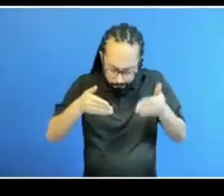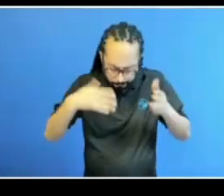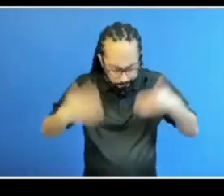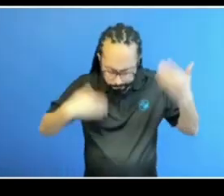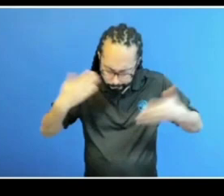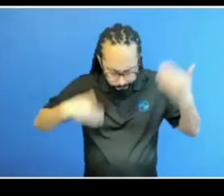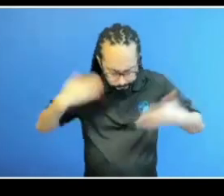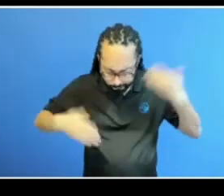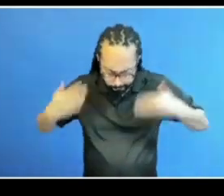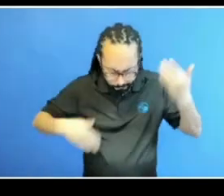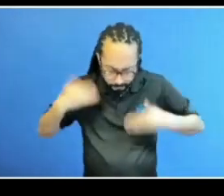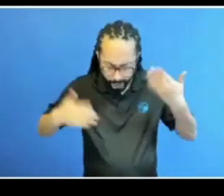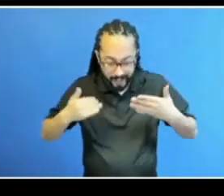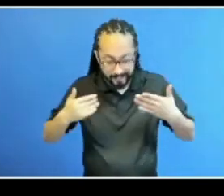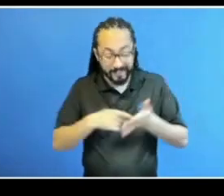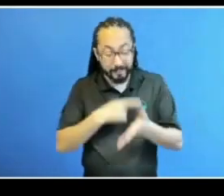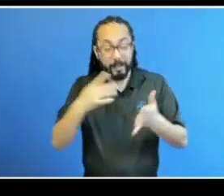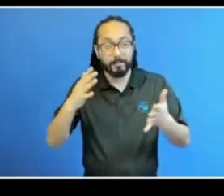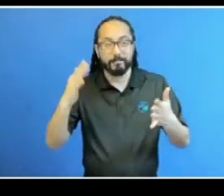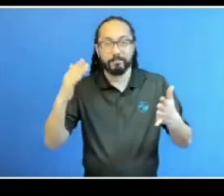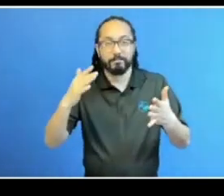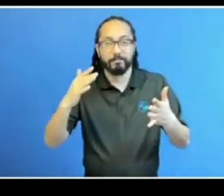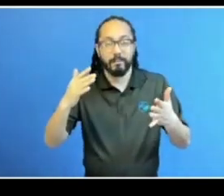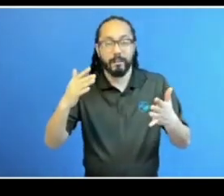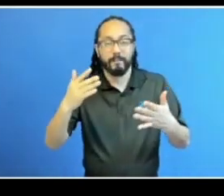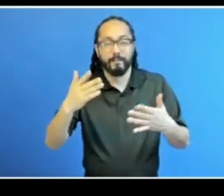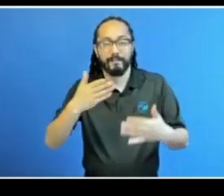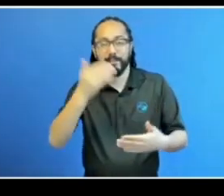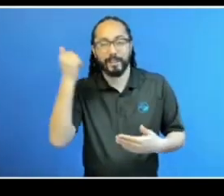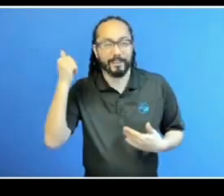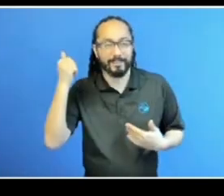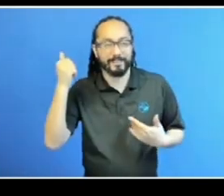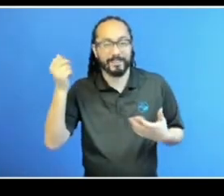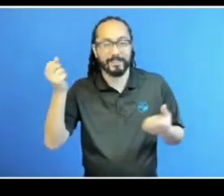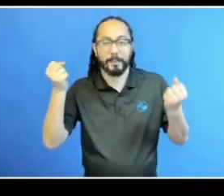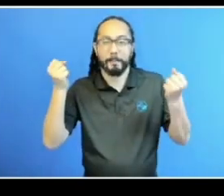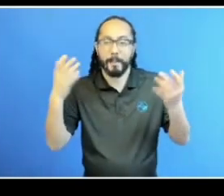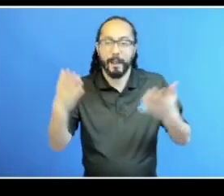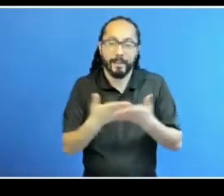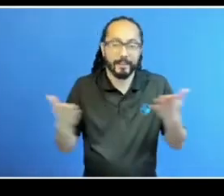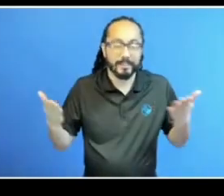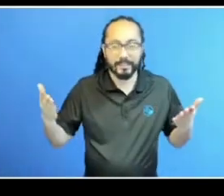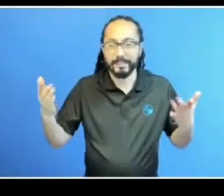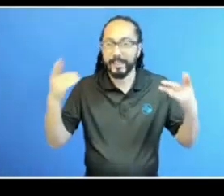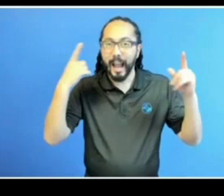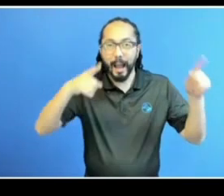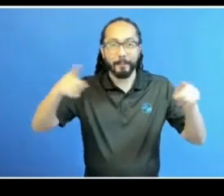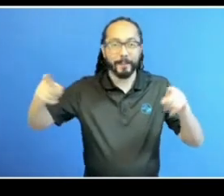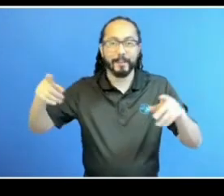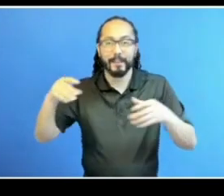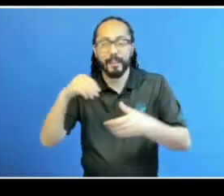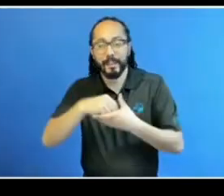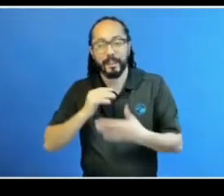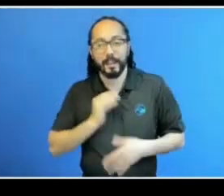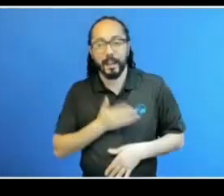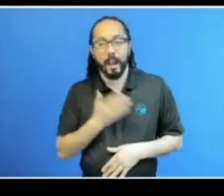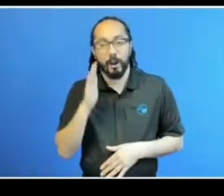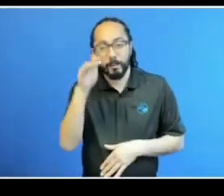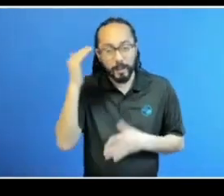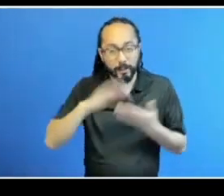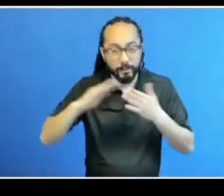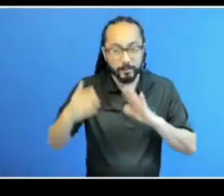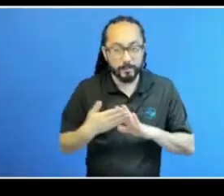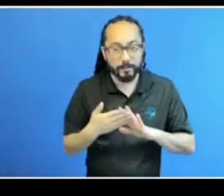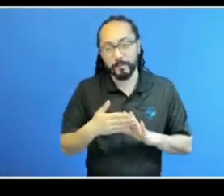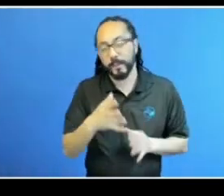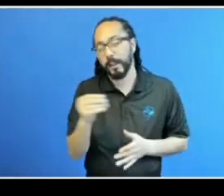that, there's a lot more going on in our Black communities,